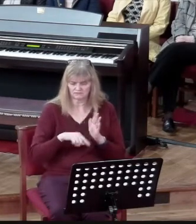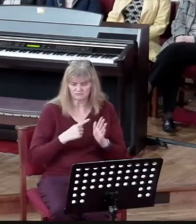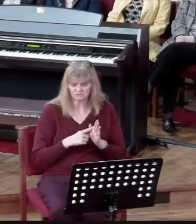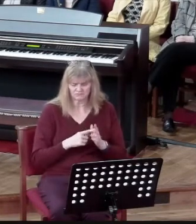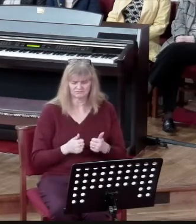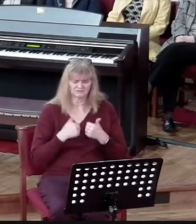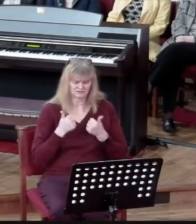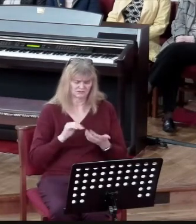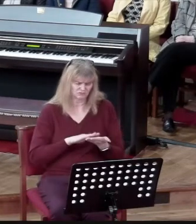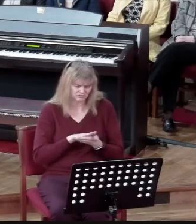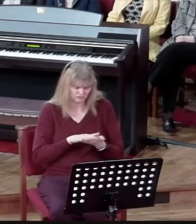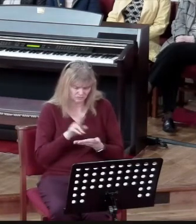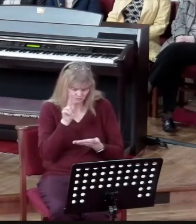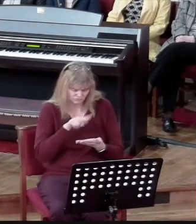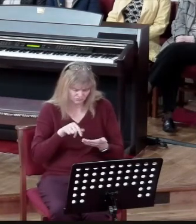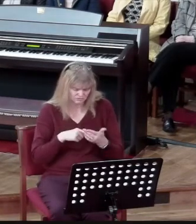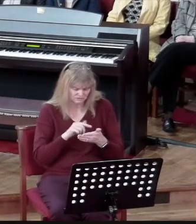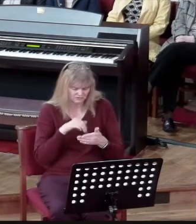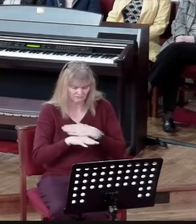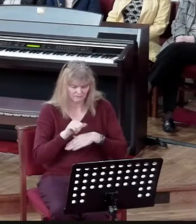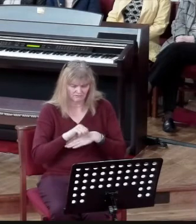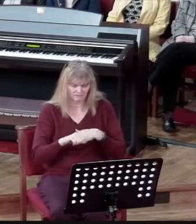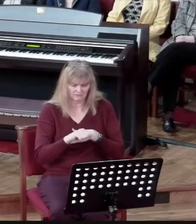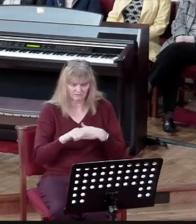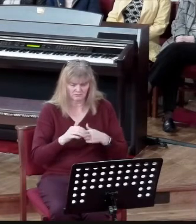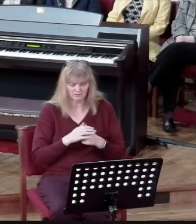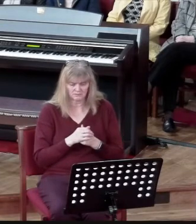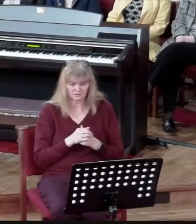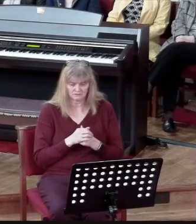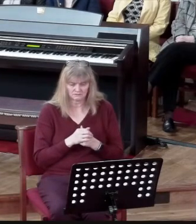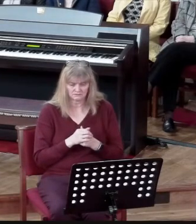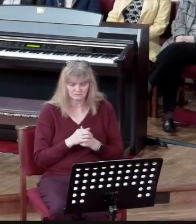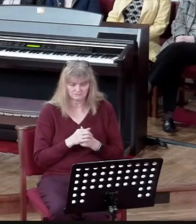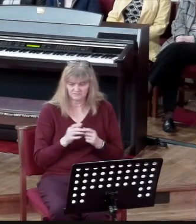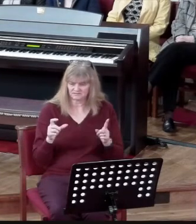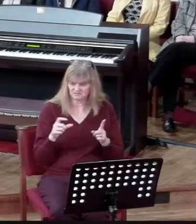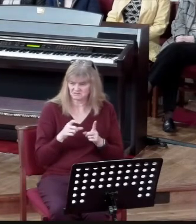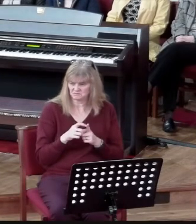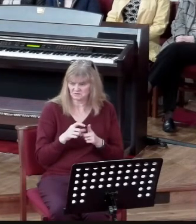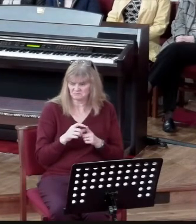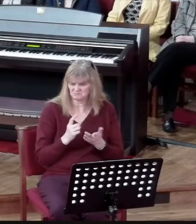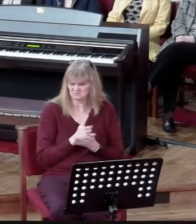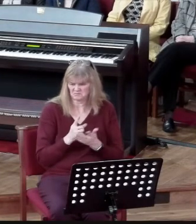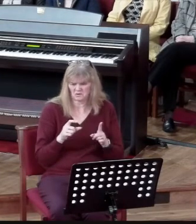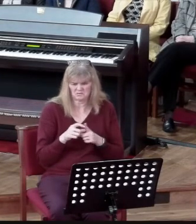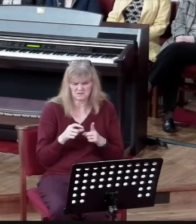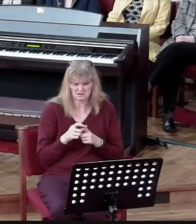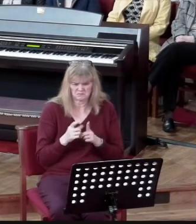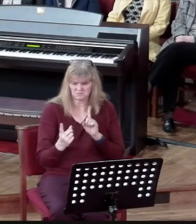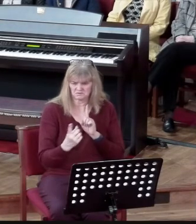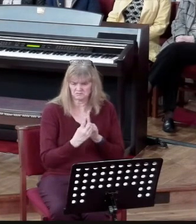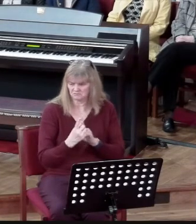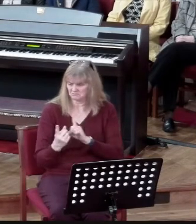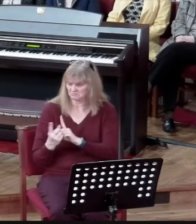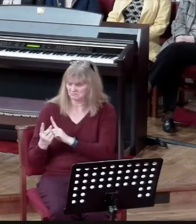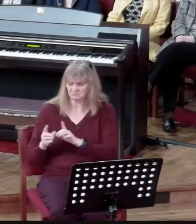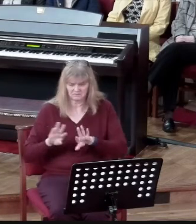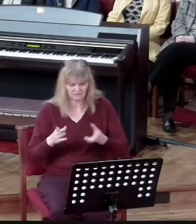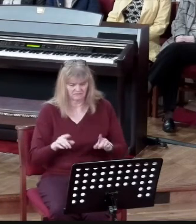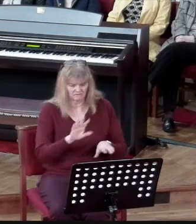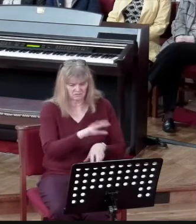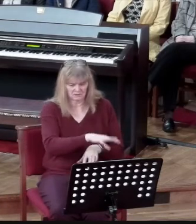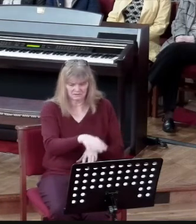what is it about? Well, it's about the mission the disciples have. It's about what their real work is.